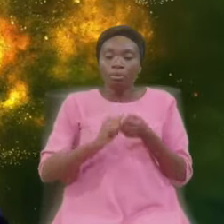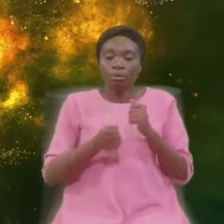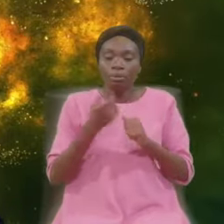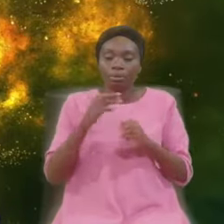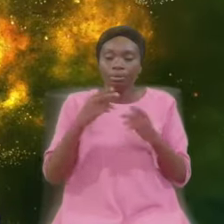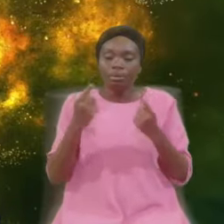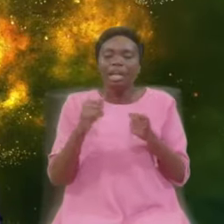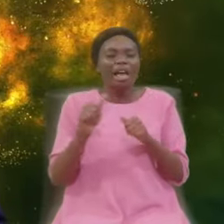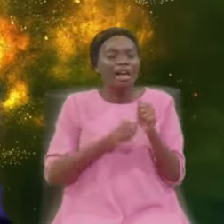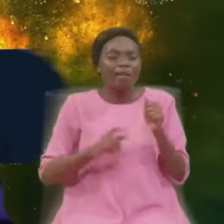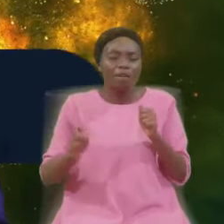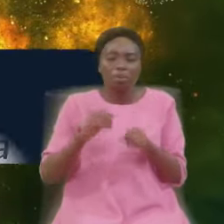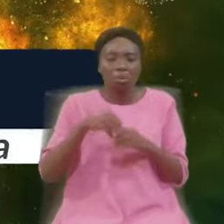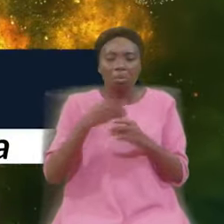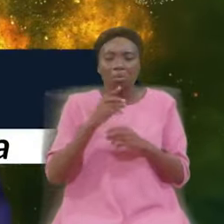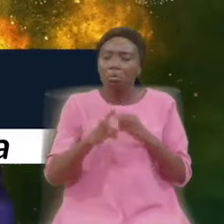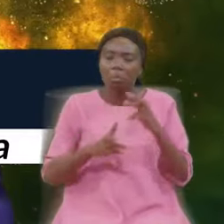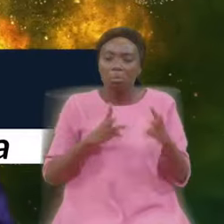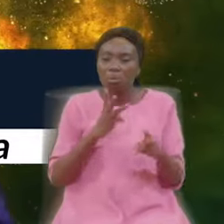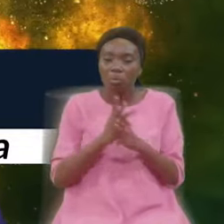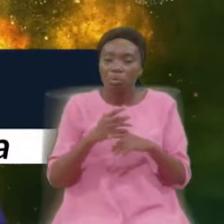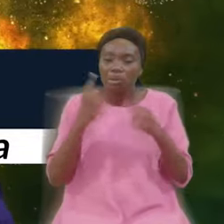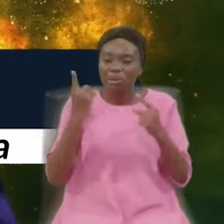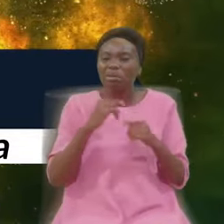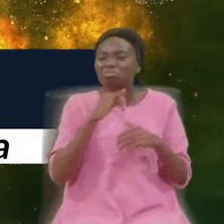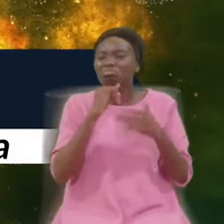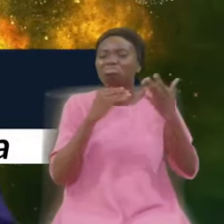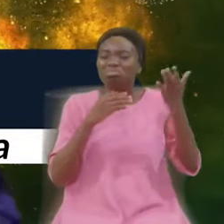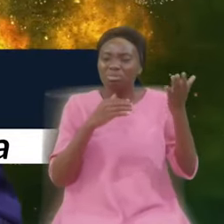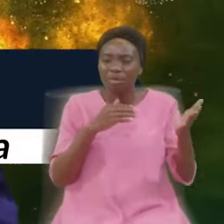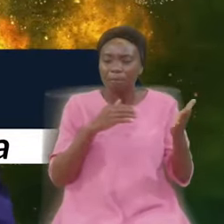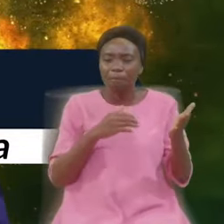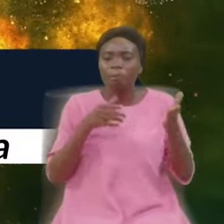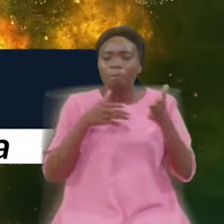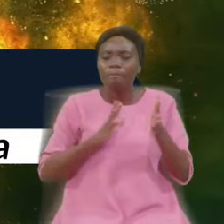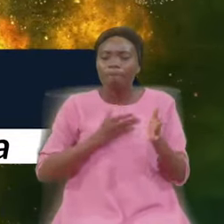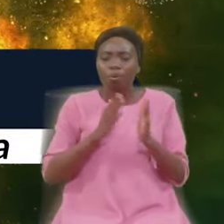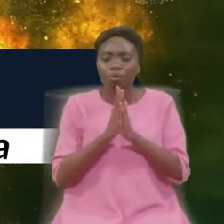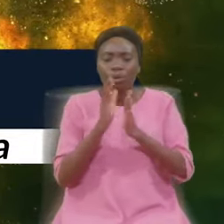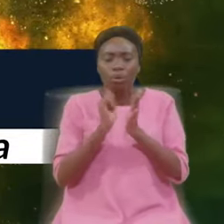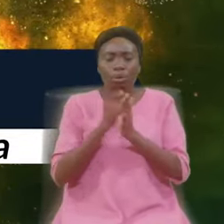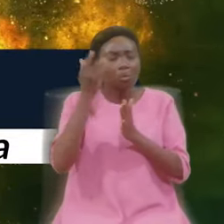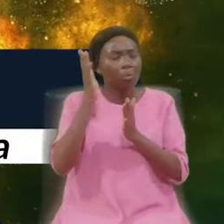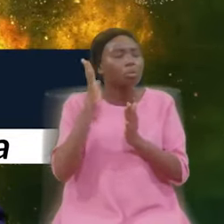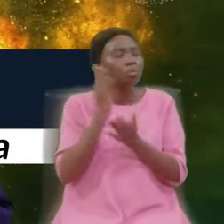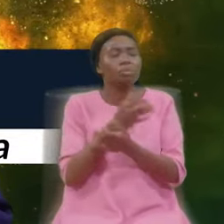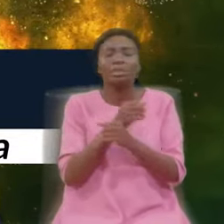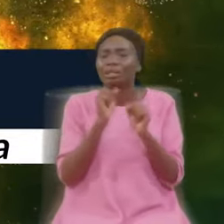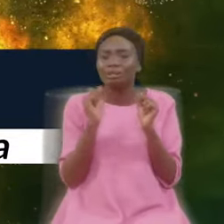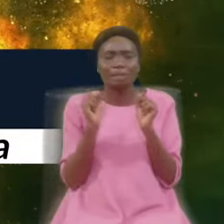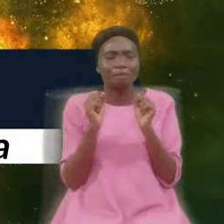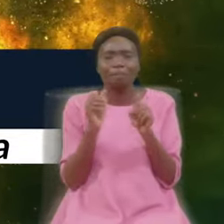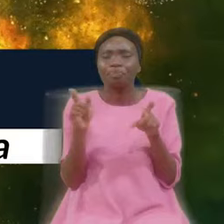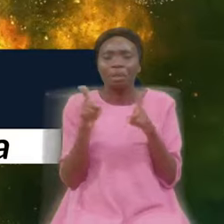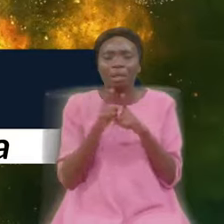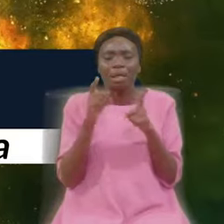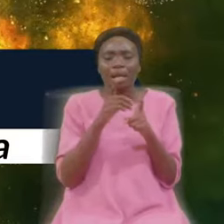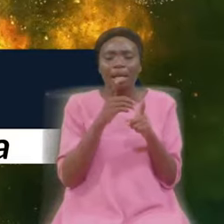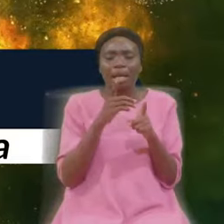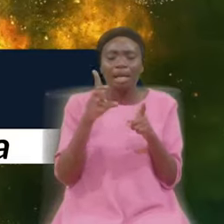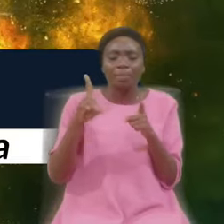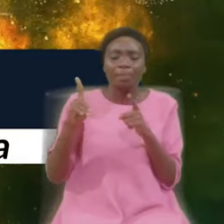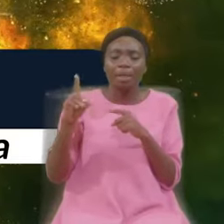in the world today, sin is abounding. Let's pray that the Lord will intervene. Like Daniel of